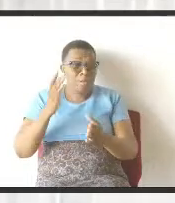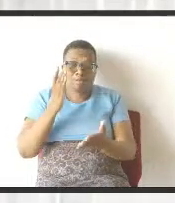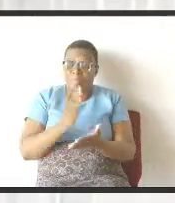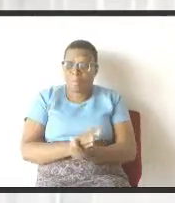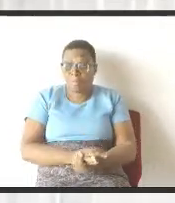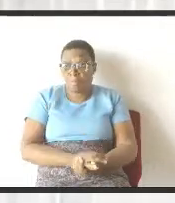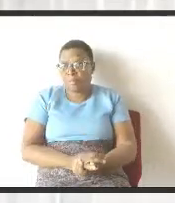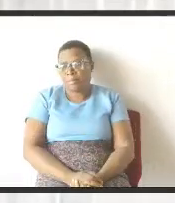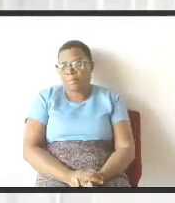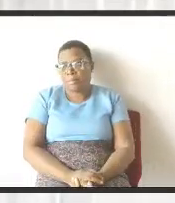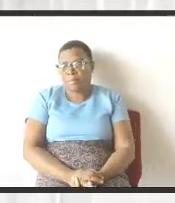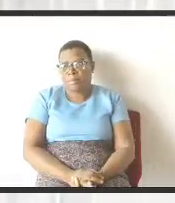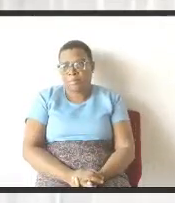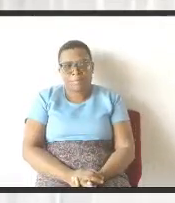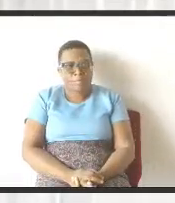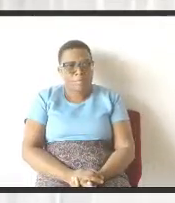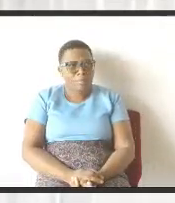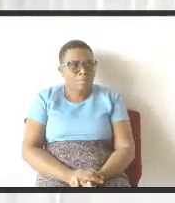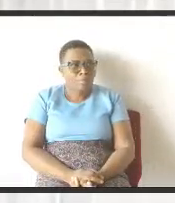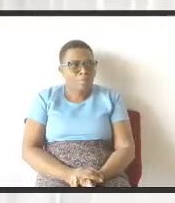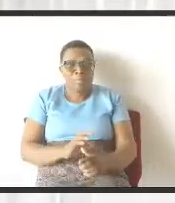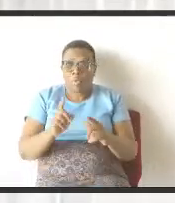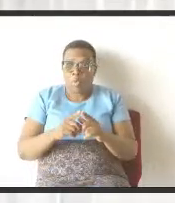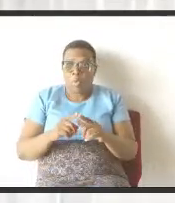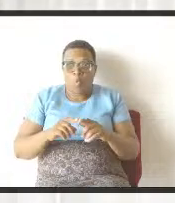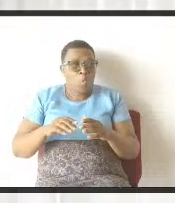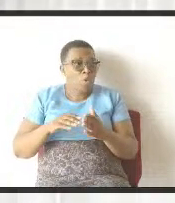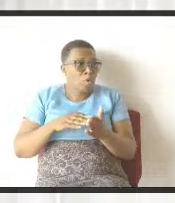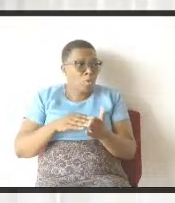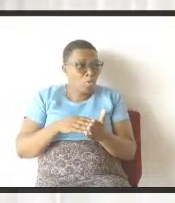to receive an imperishable.